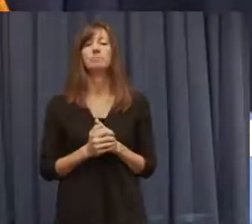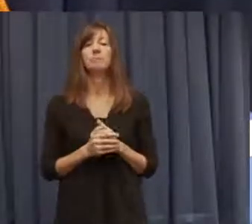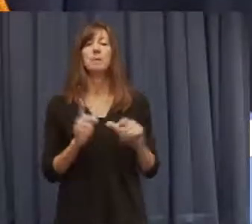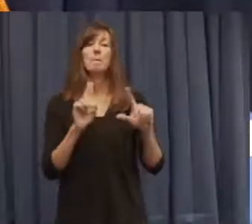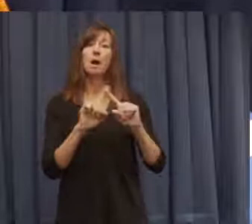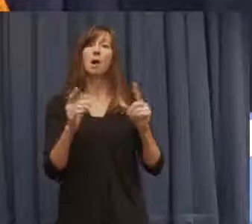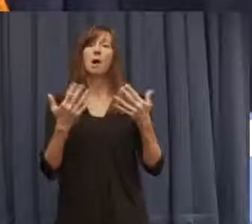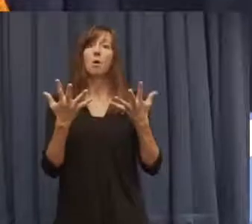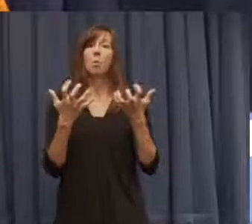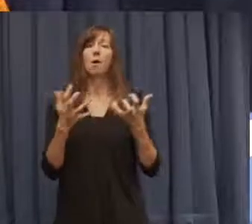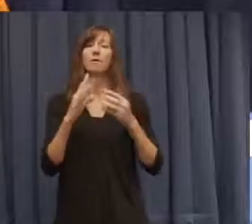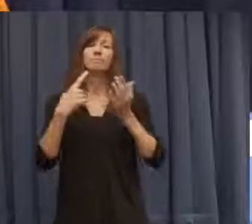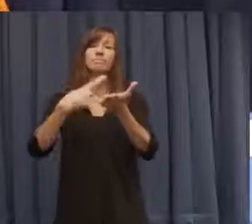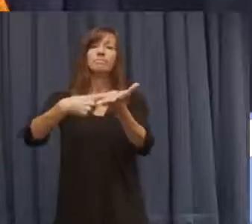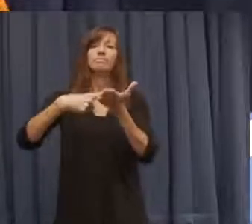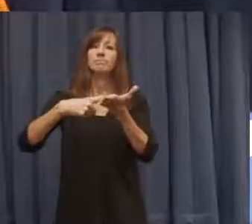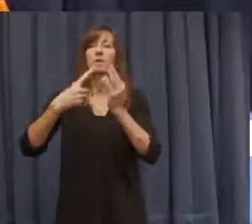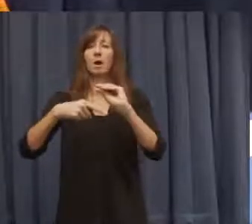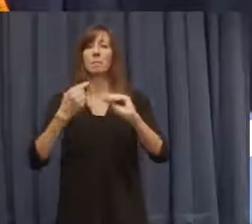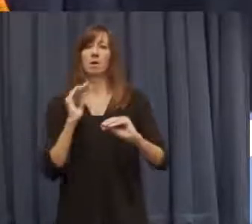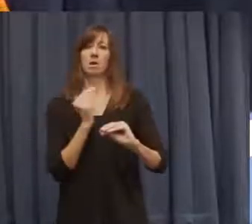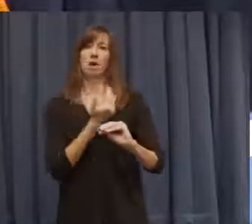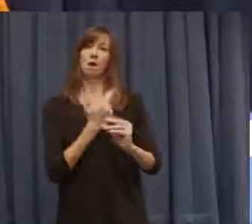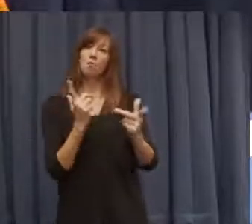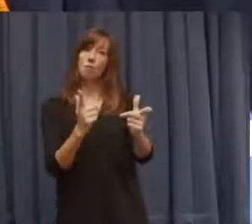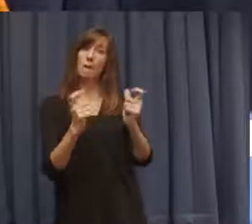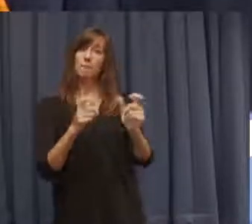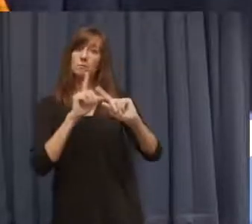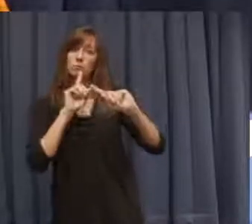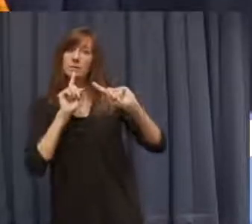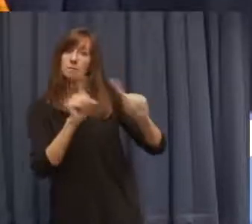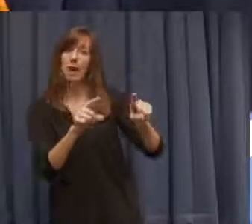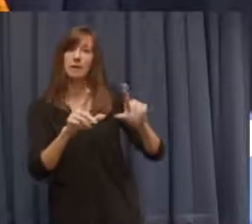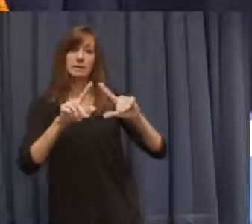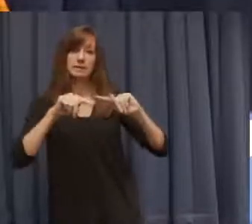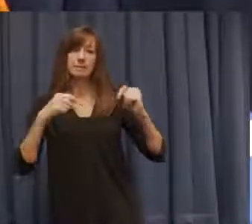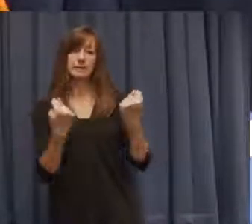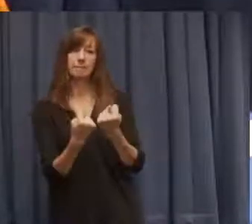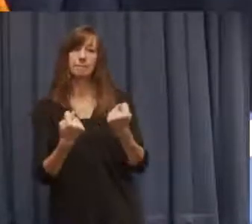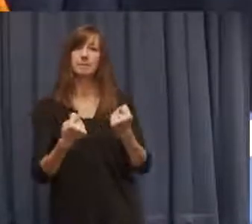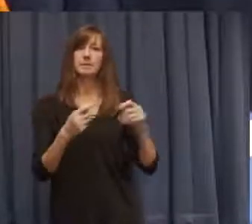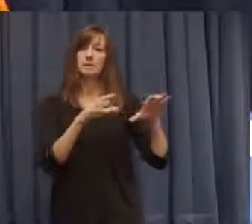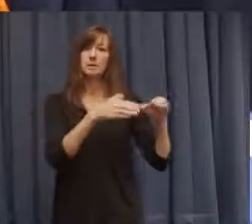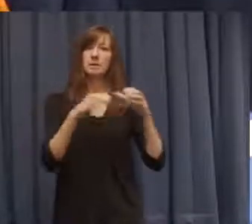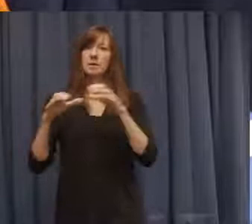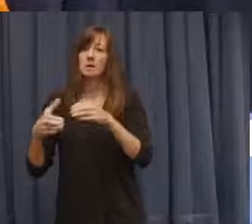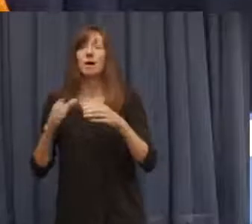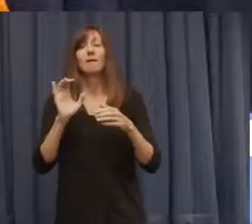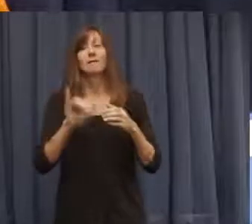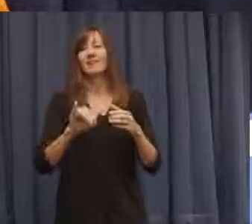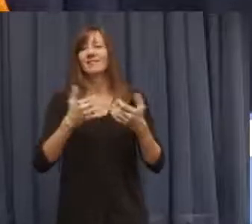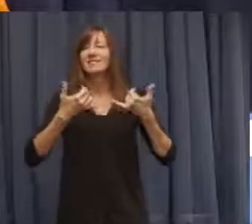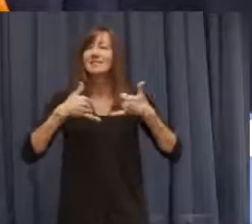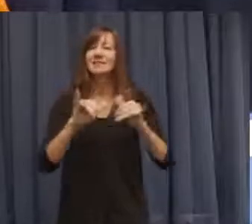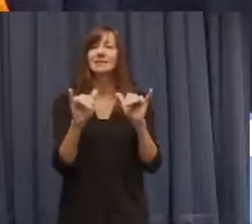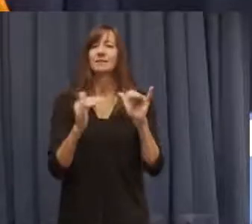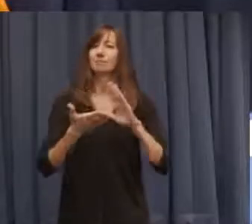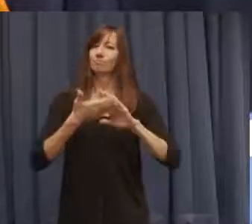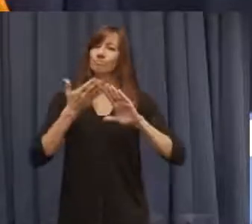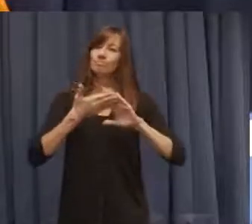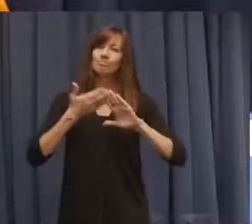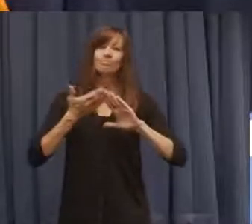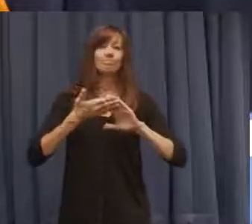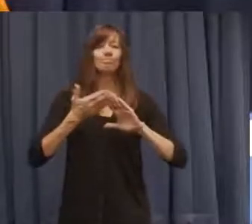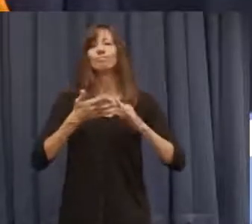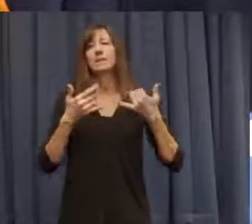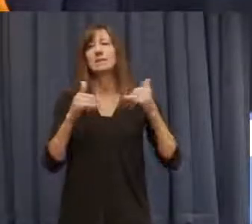and just make sure everyone understands that these are still very much happening and working, so that as we see the numbers going up,